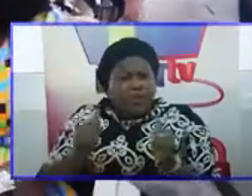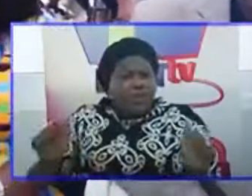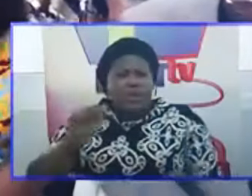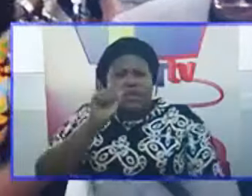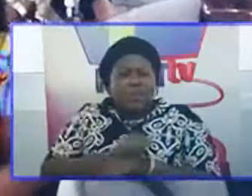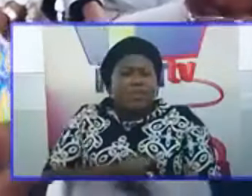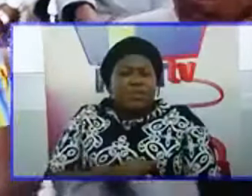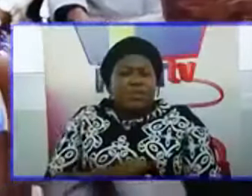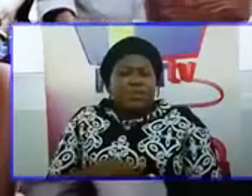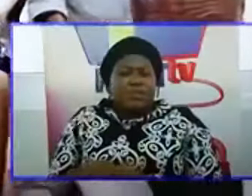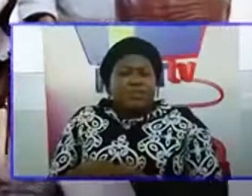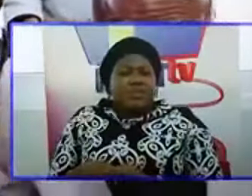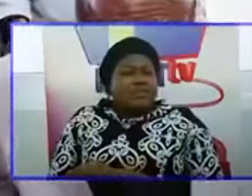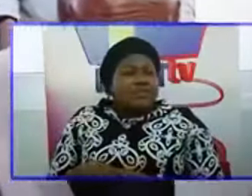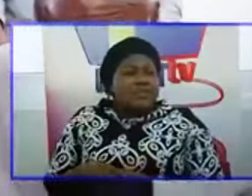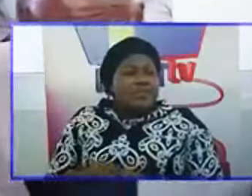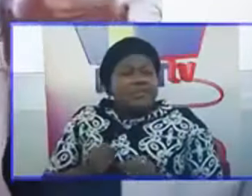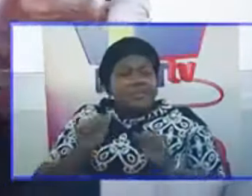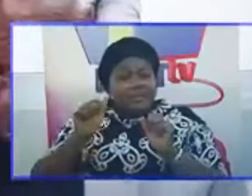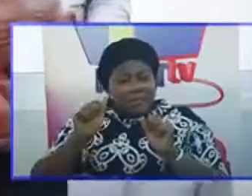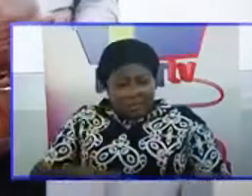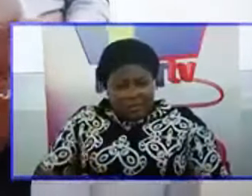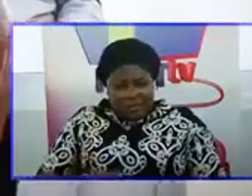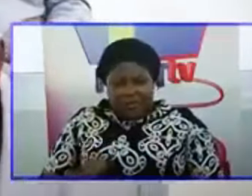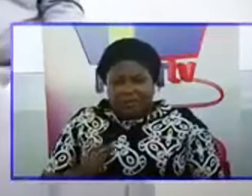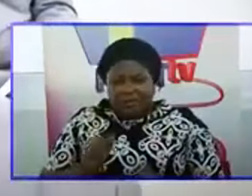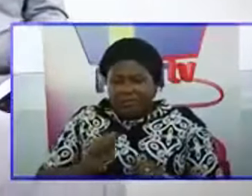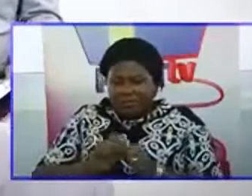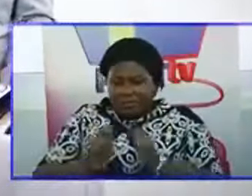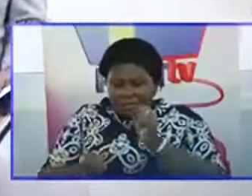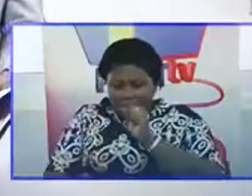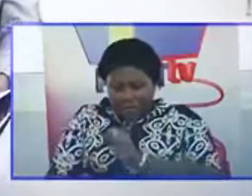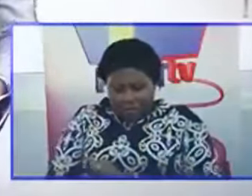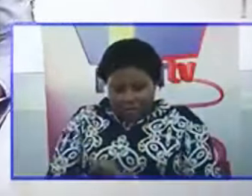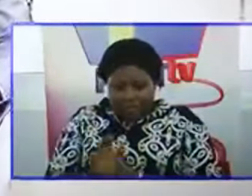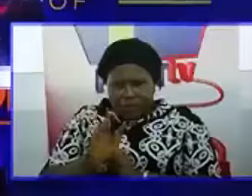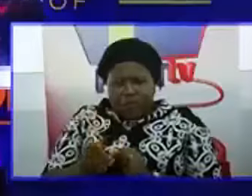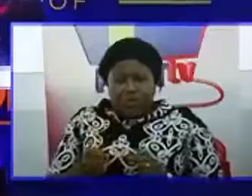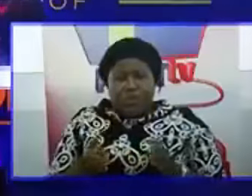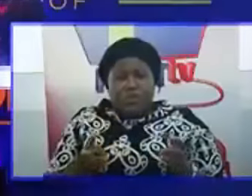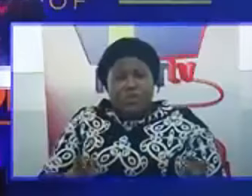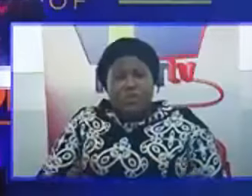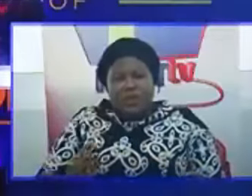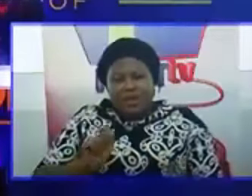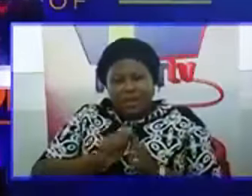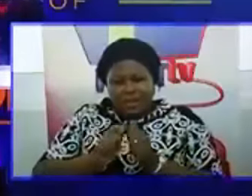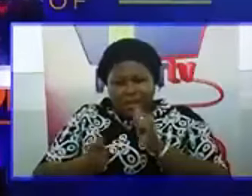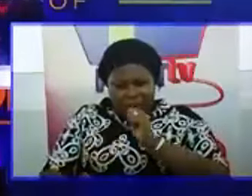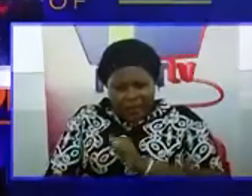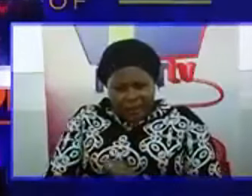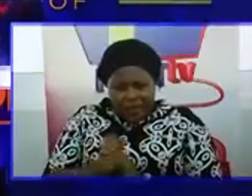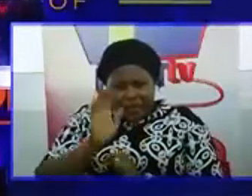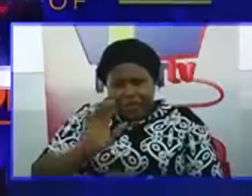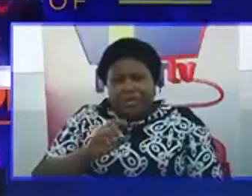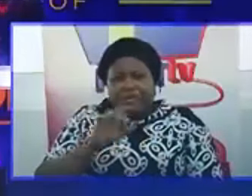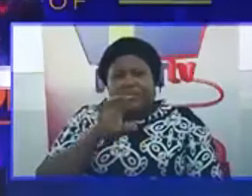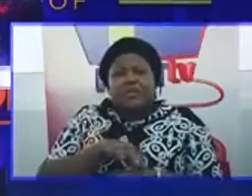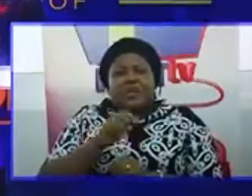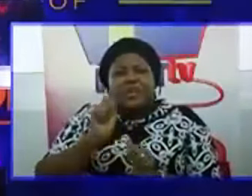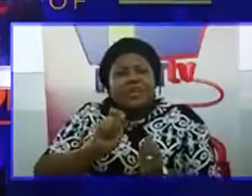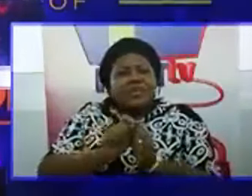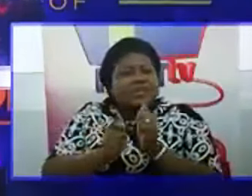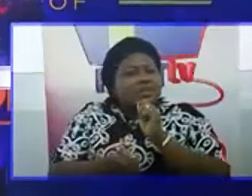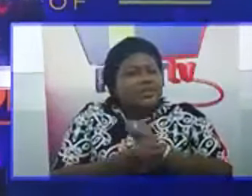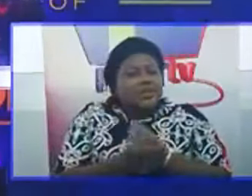listen, you can change your world. We can possess our nations. We can turn things around. You have